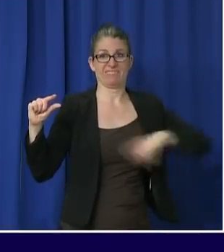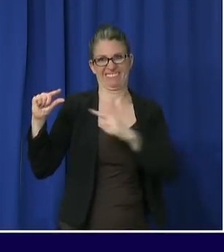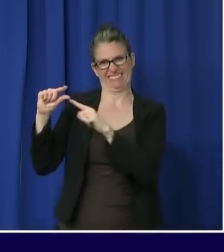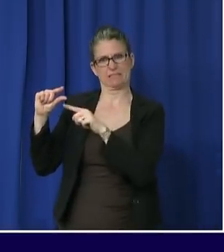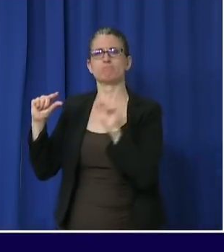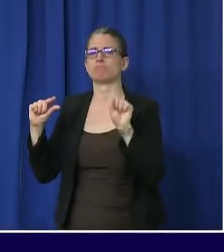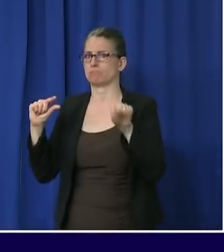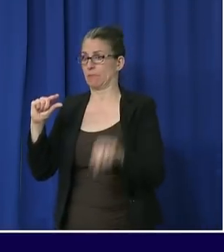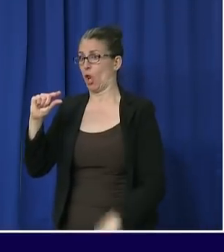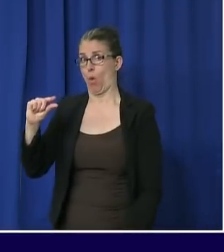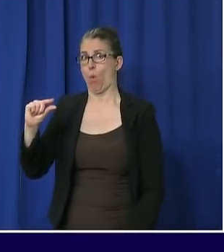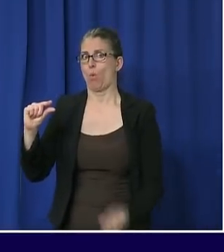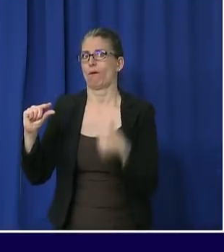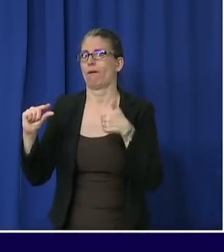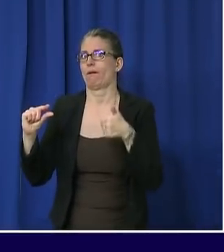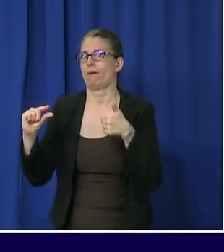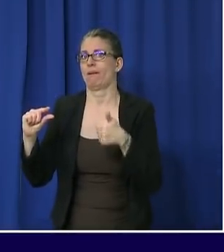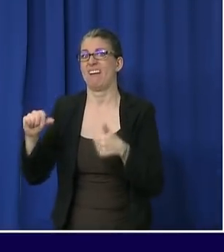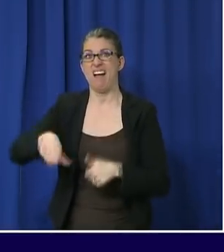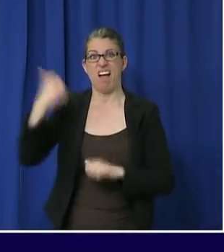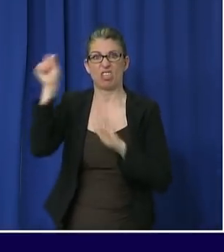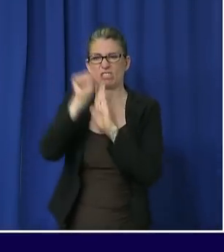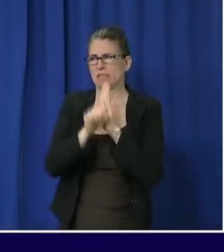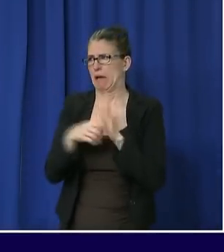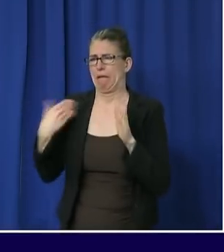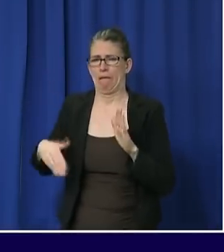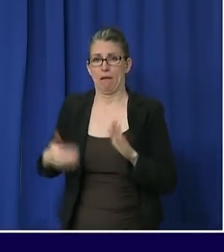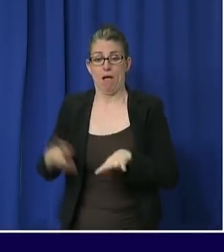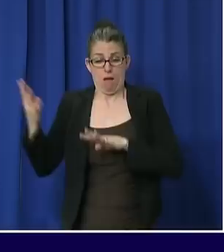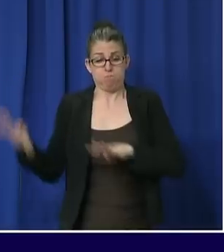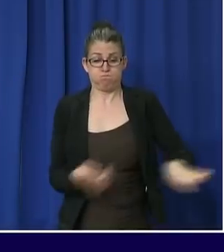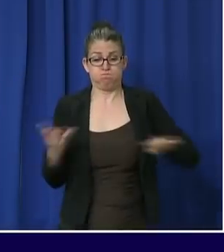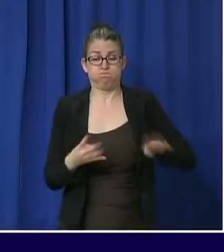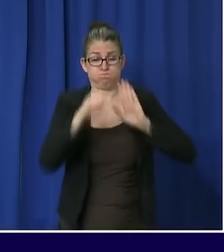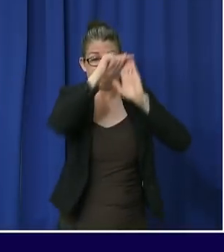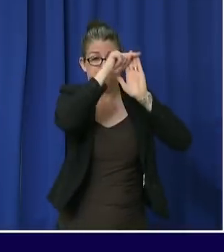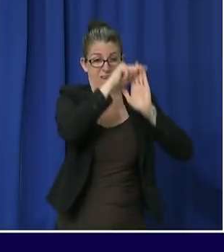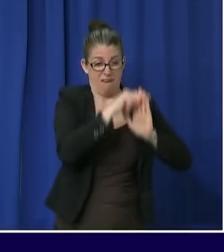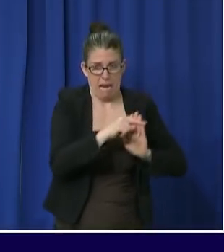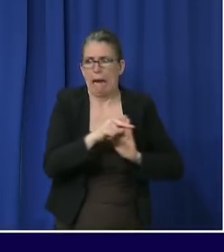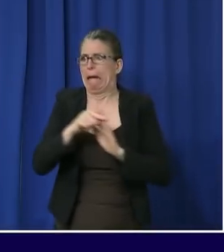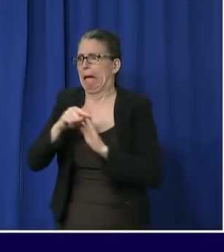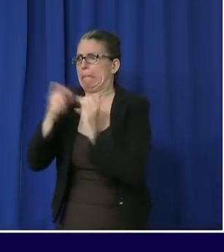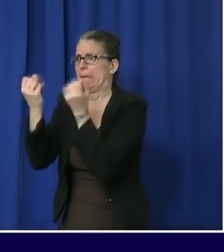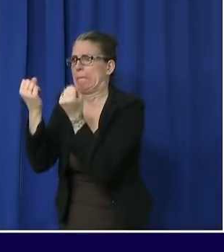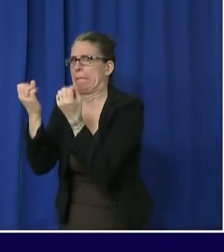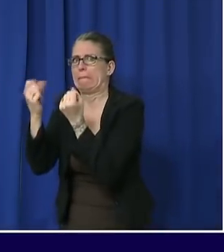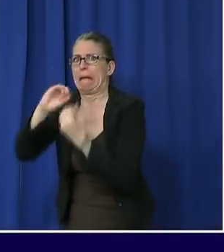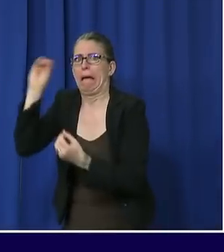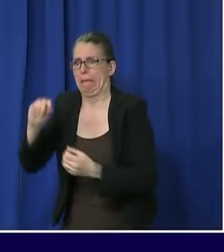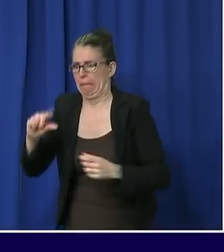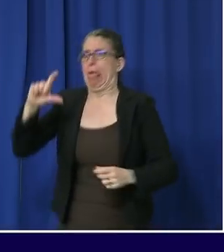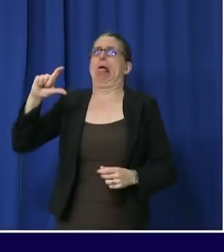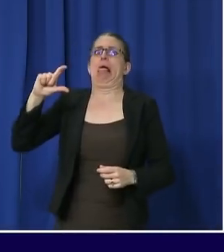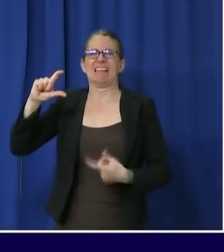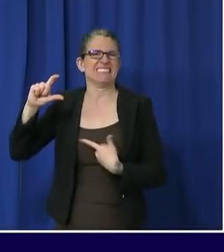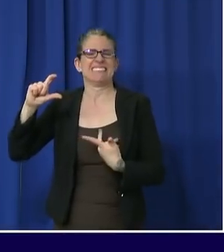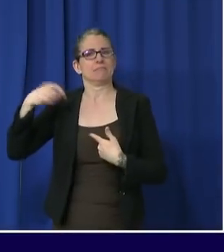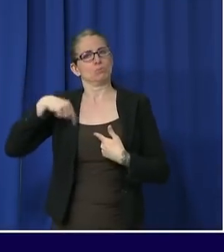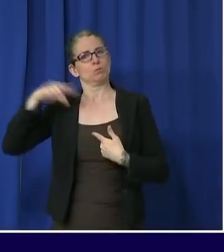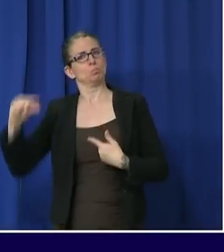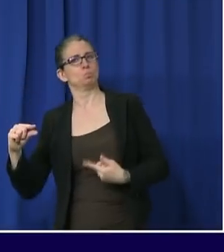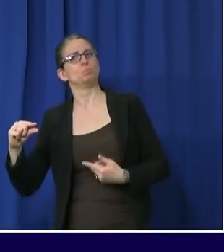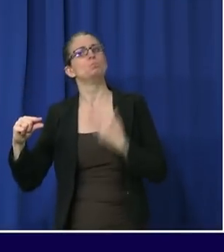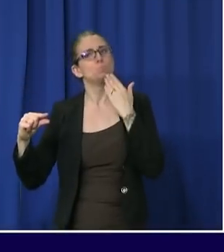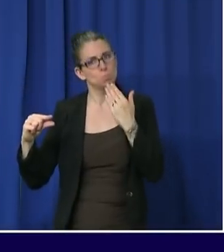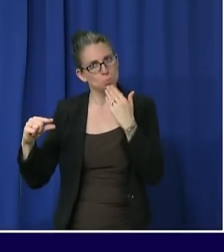other states and other cities. And what that tells us, at least at first blush, is that the net that we've been casting is a pretty